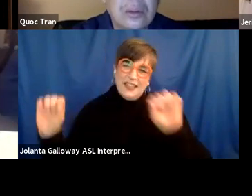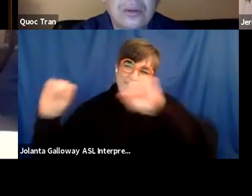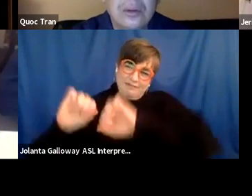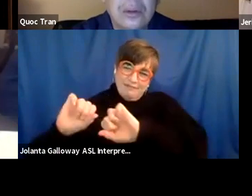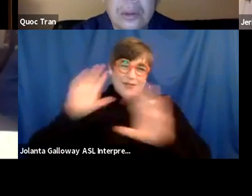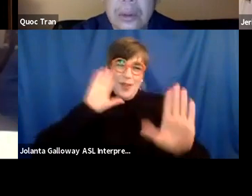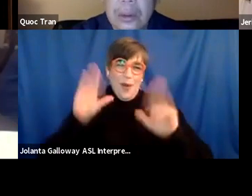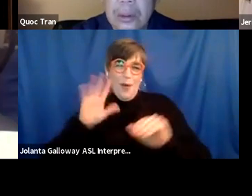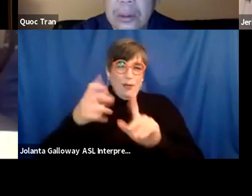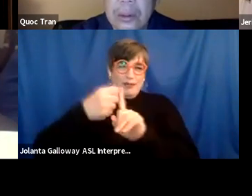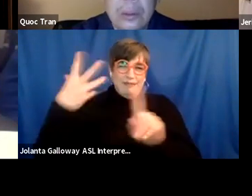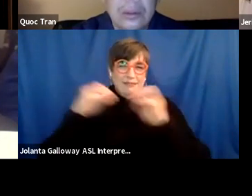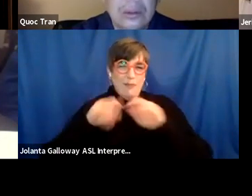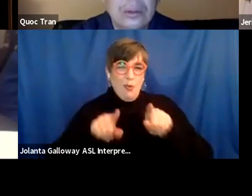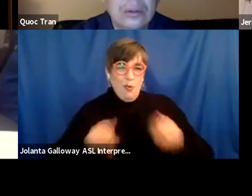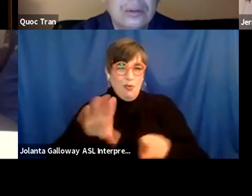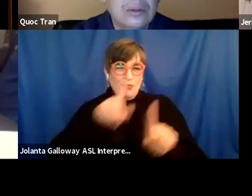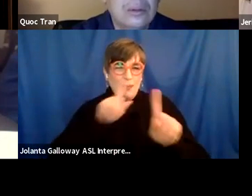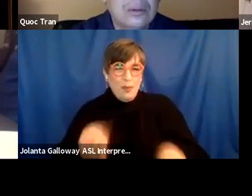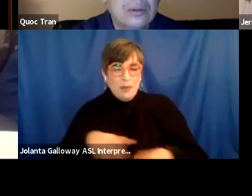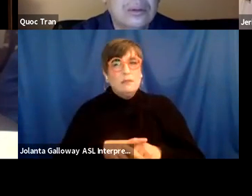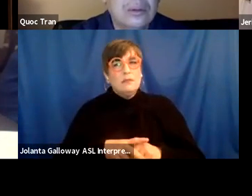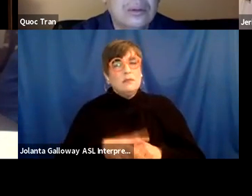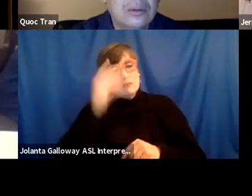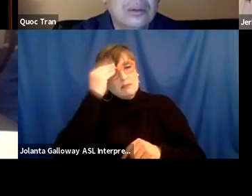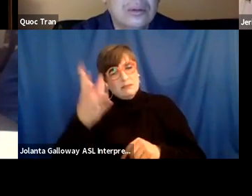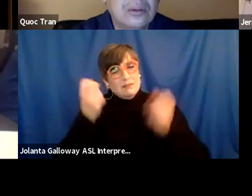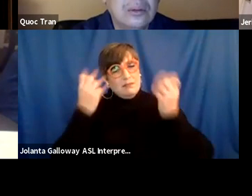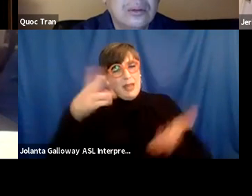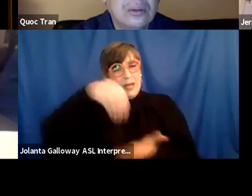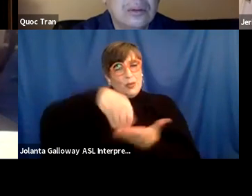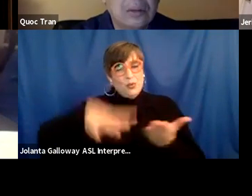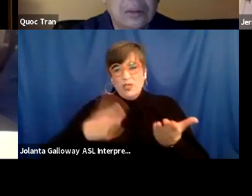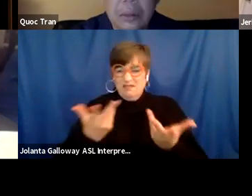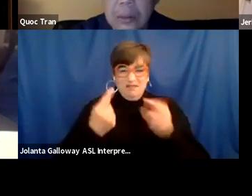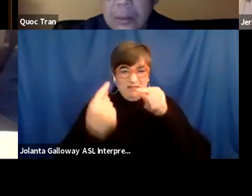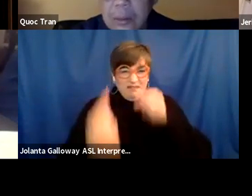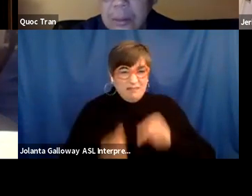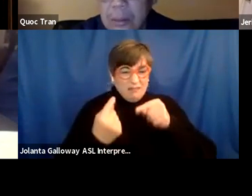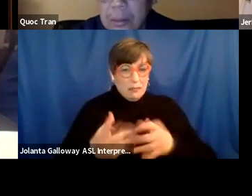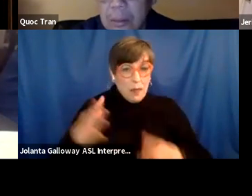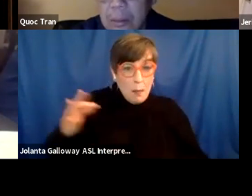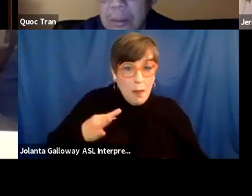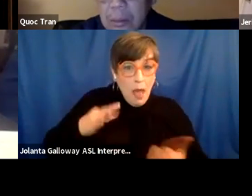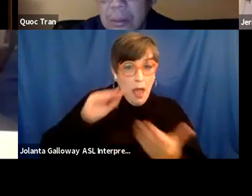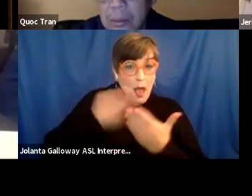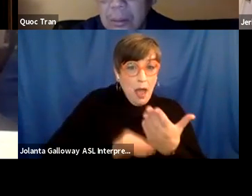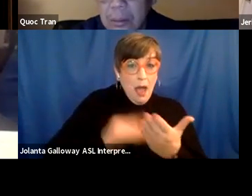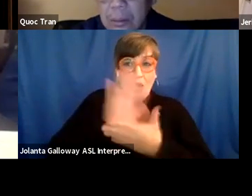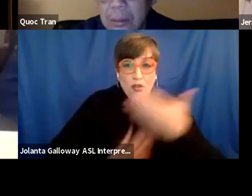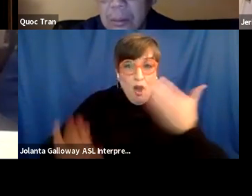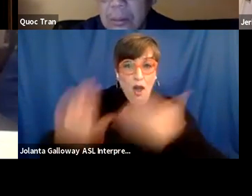But, you know, a lot of our students are struggling with applying to college, thinking about college. They're not having their